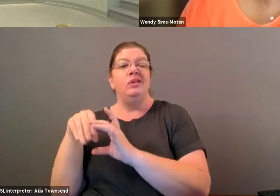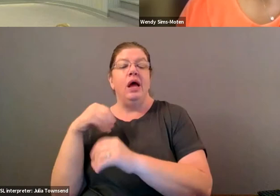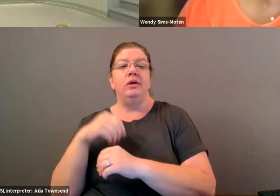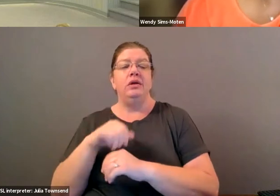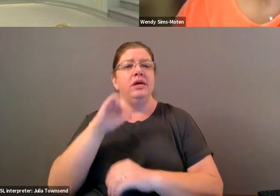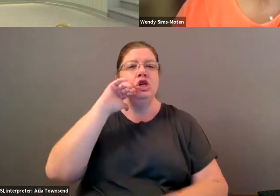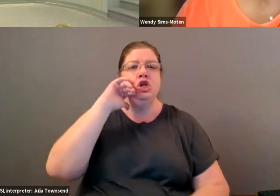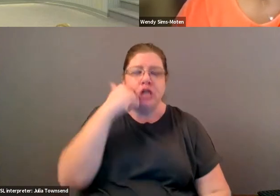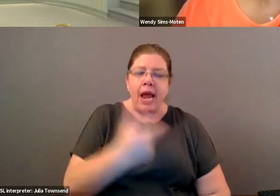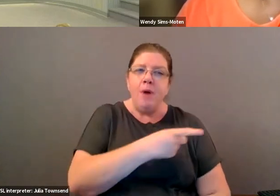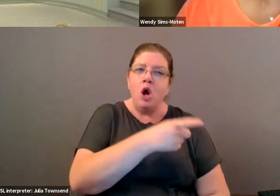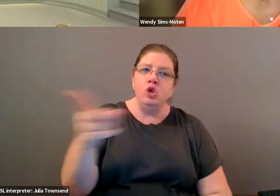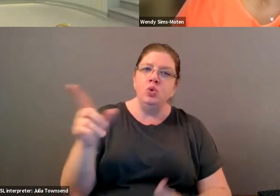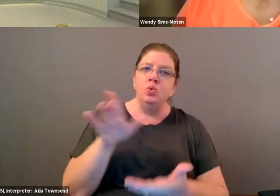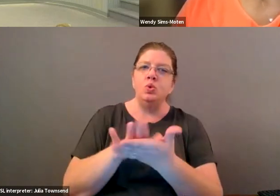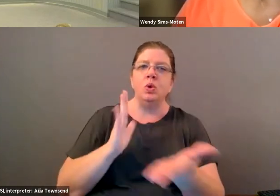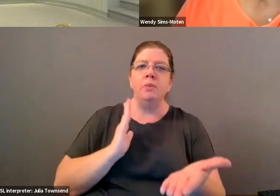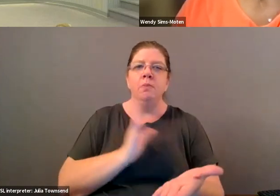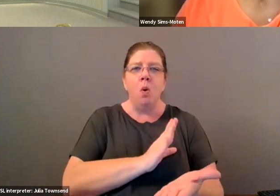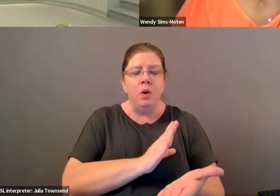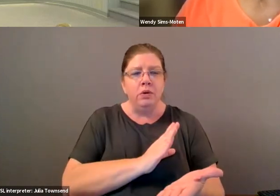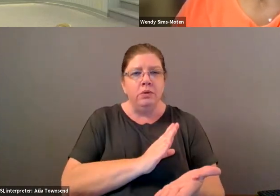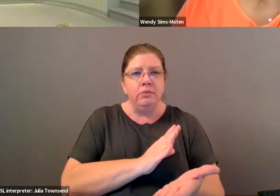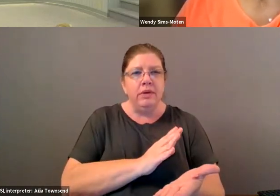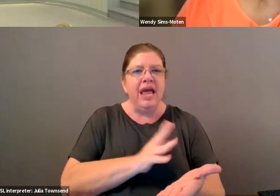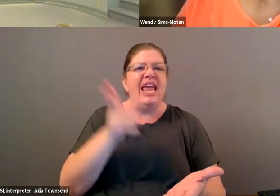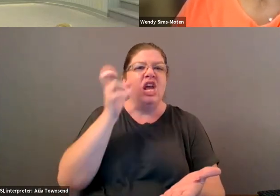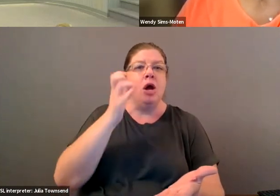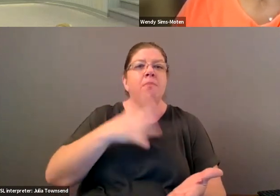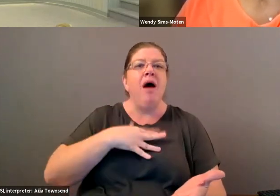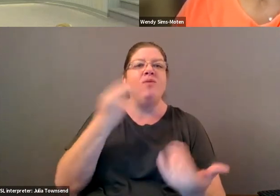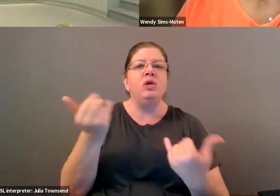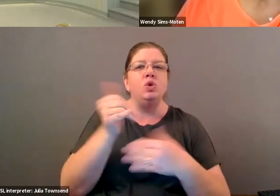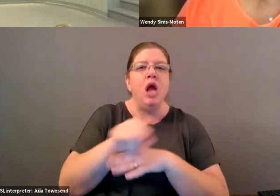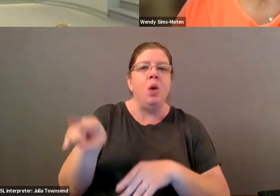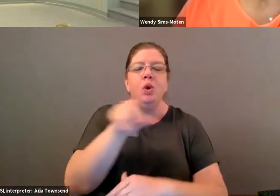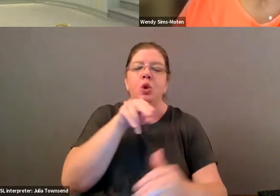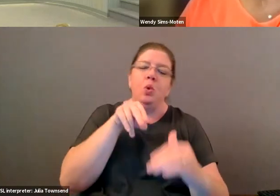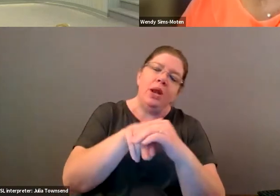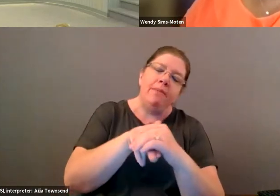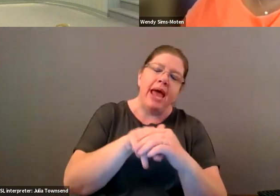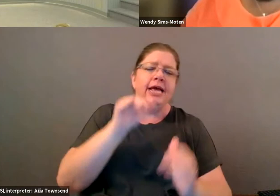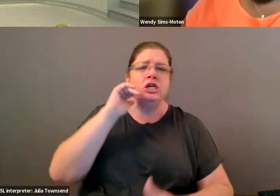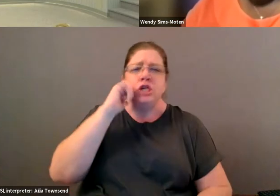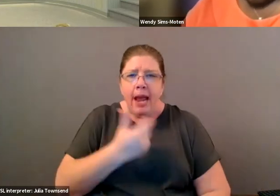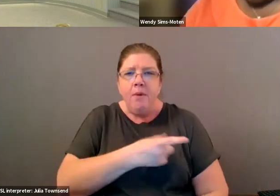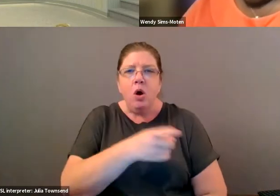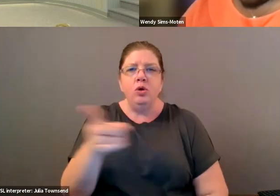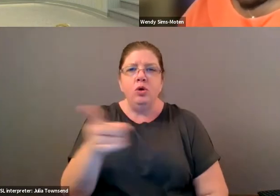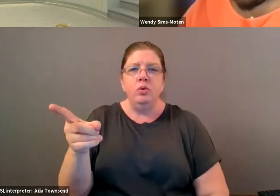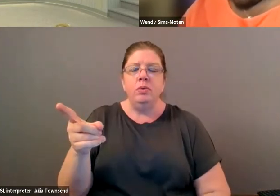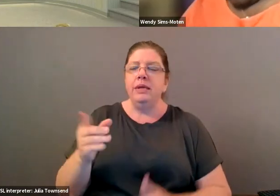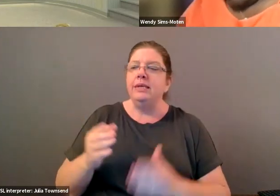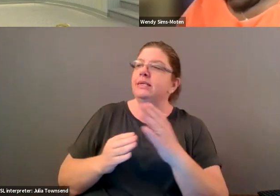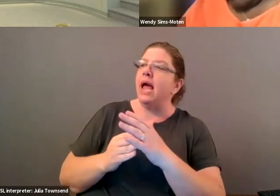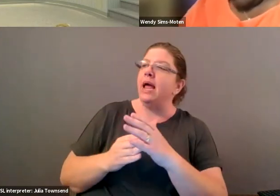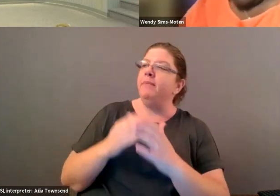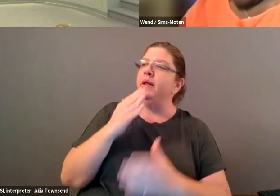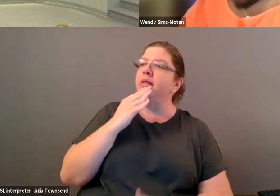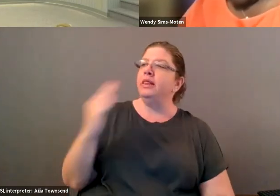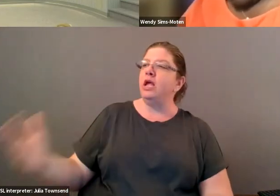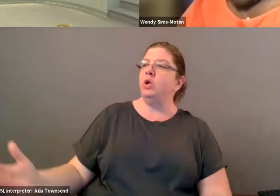Shame on you, school board. Hear my voice tonight when you go to bed. Shame on you. Thank you.